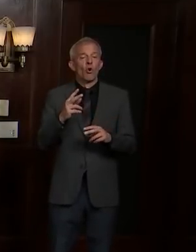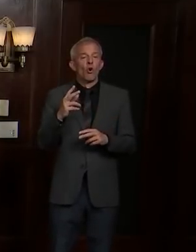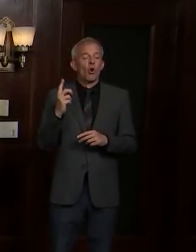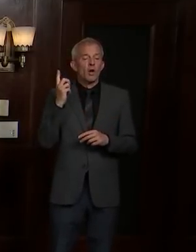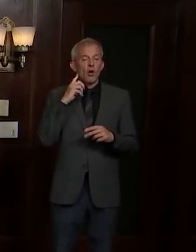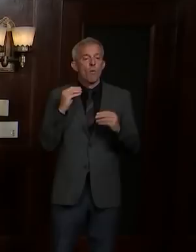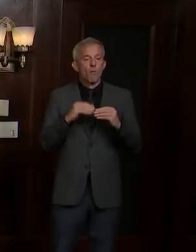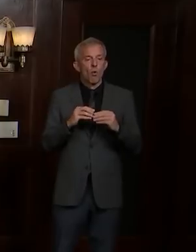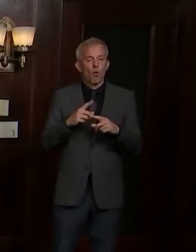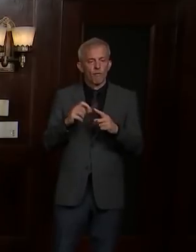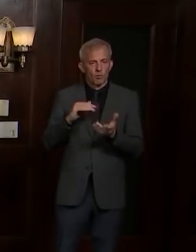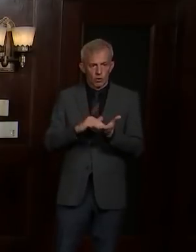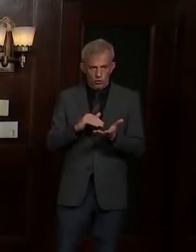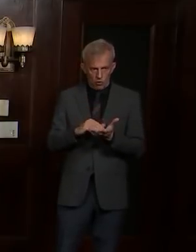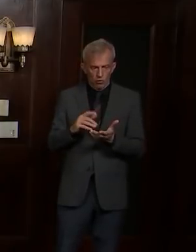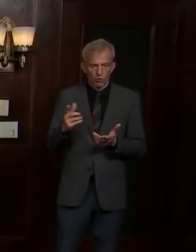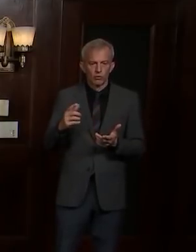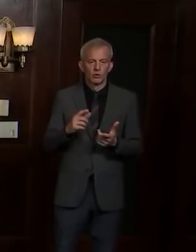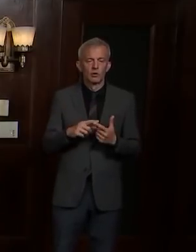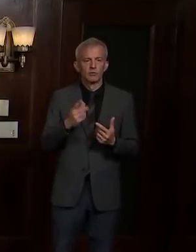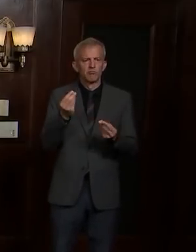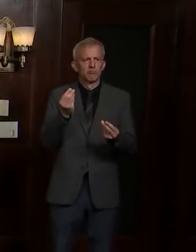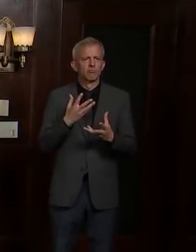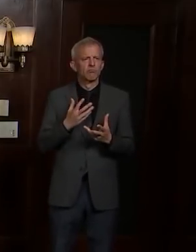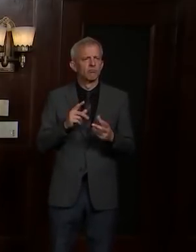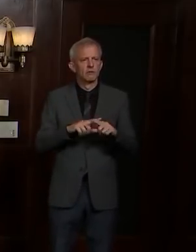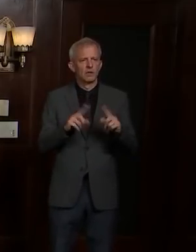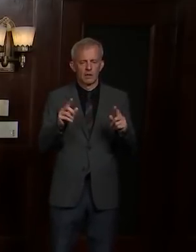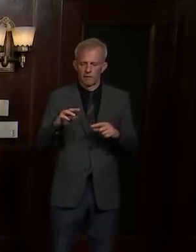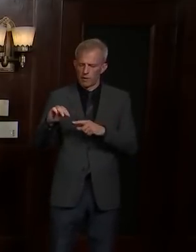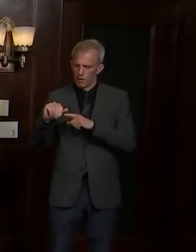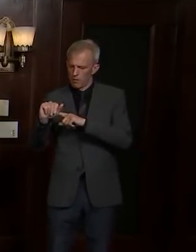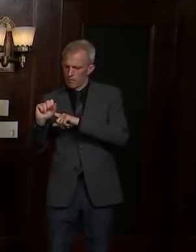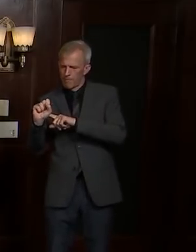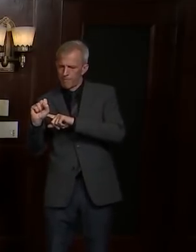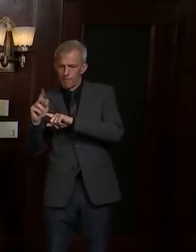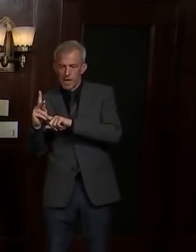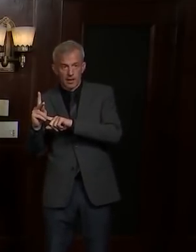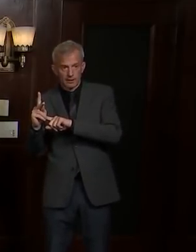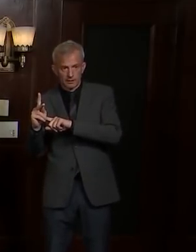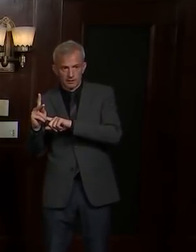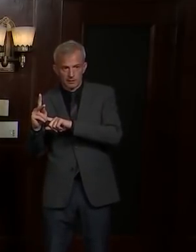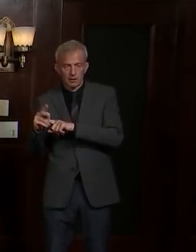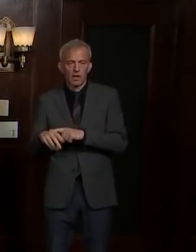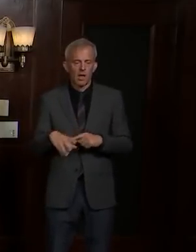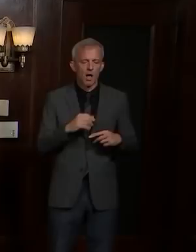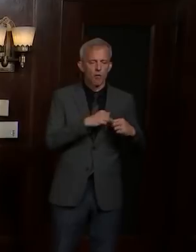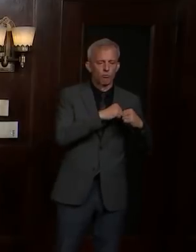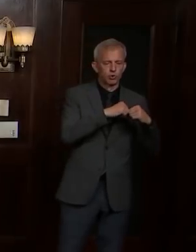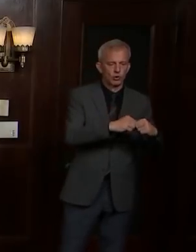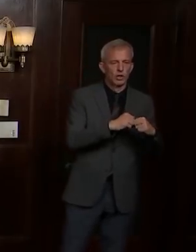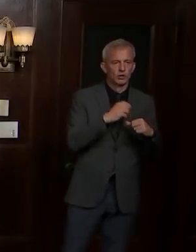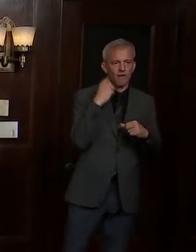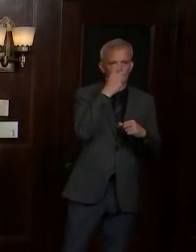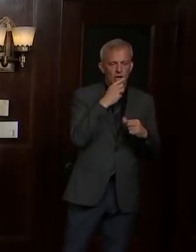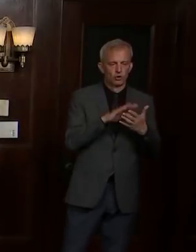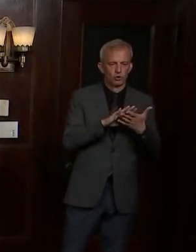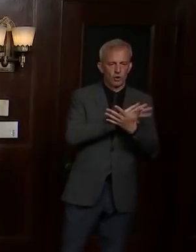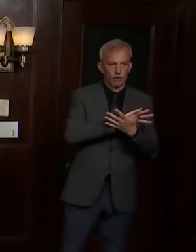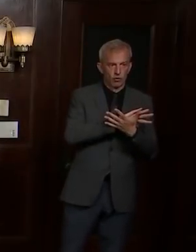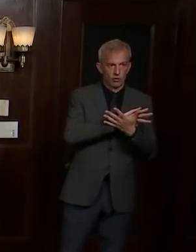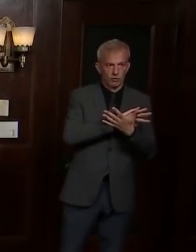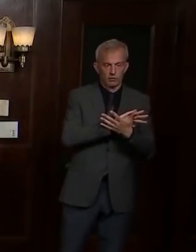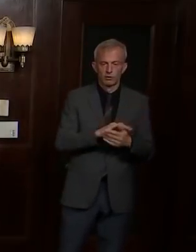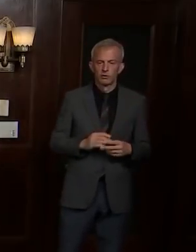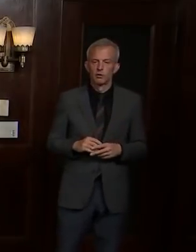work that we need to do around telling the difference between masks and protective facial coverings. And I want to thank her for coming down. We usually speak on the phone during the